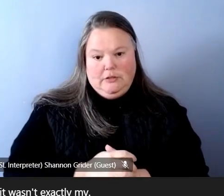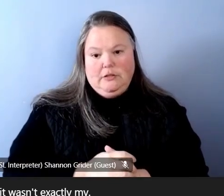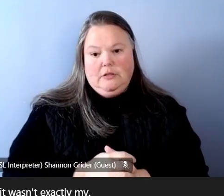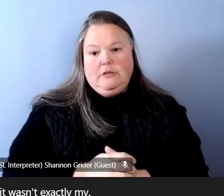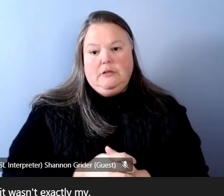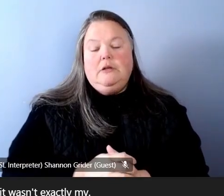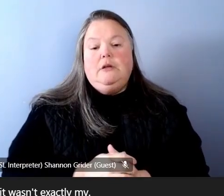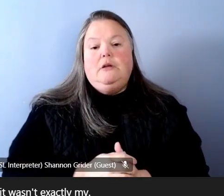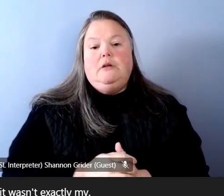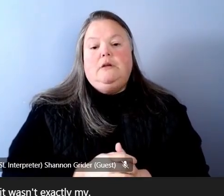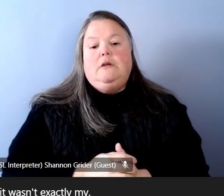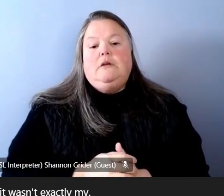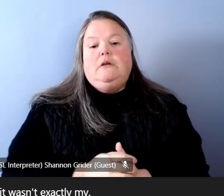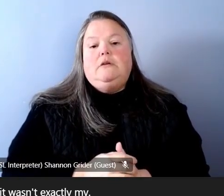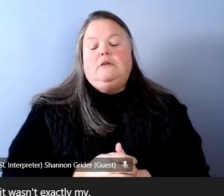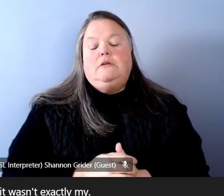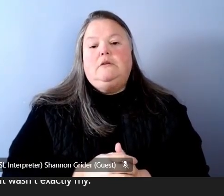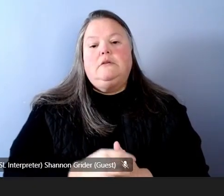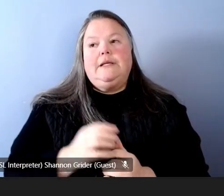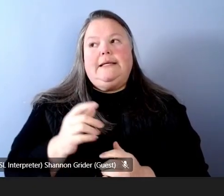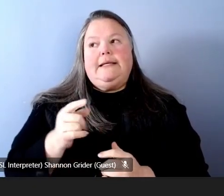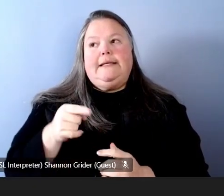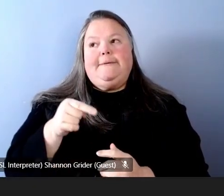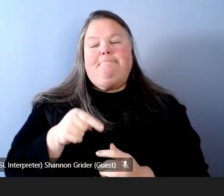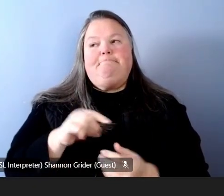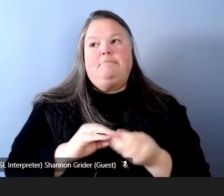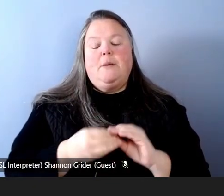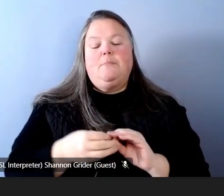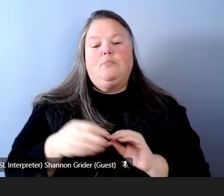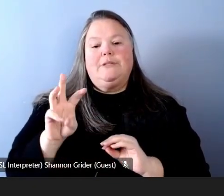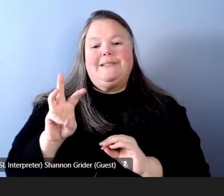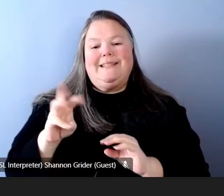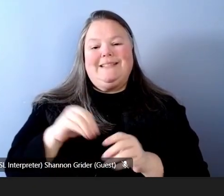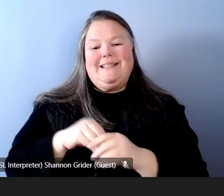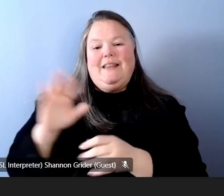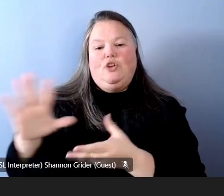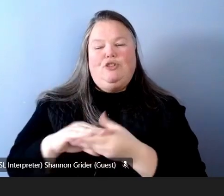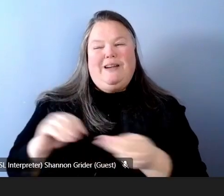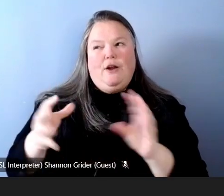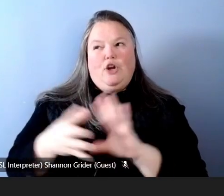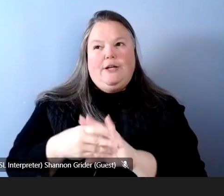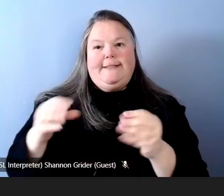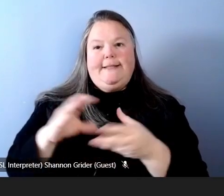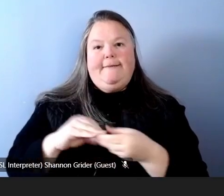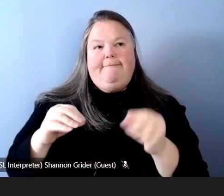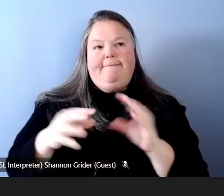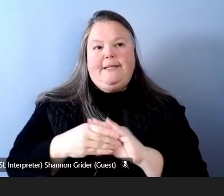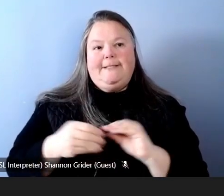bunch. It's just, they kind of, in their narrative at least, they kind of